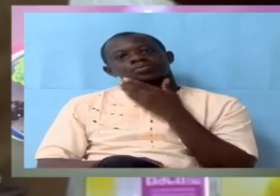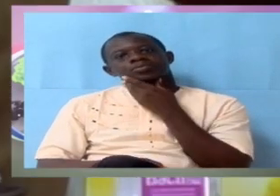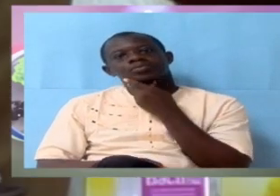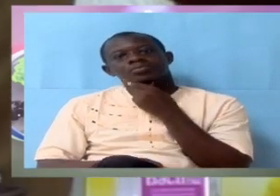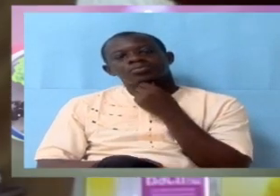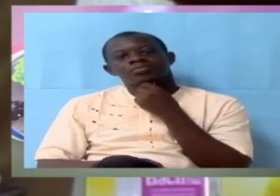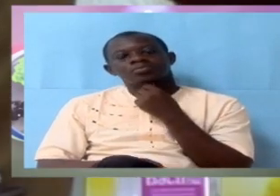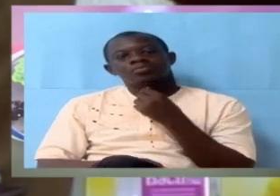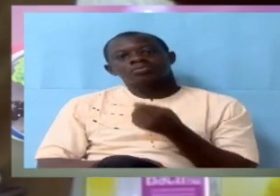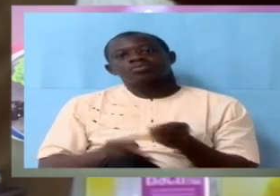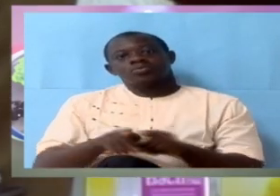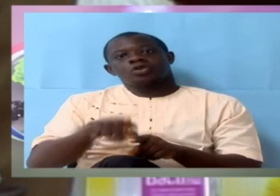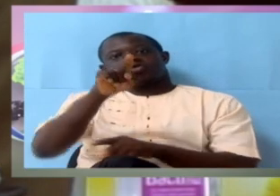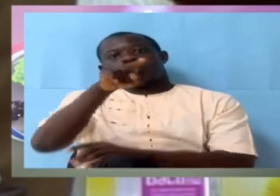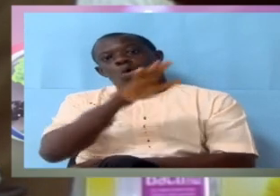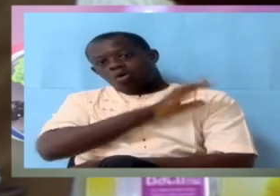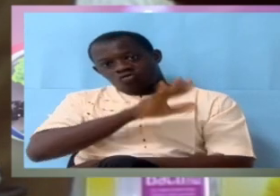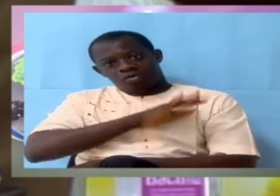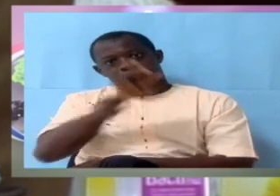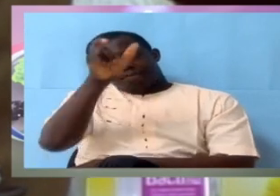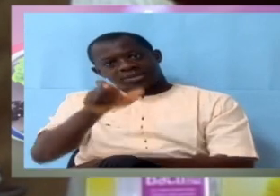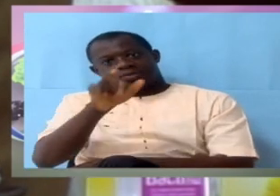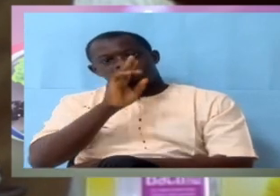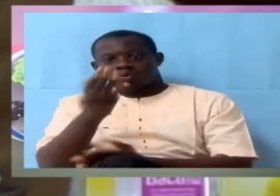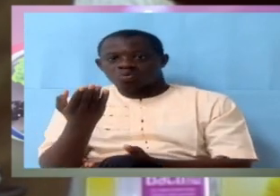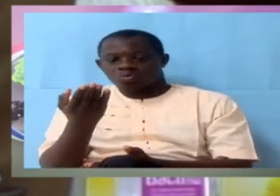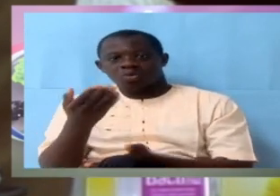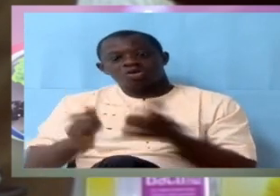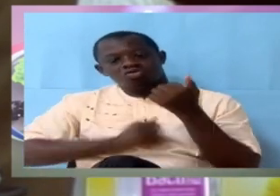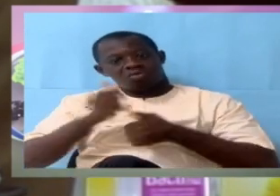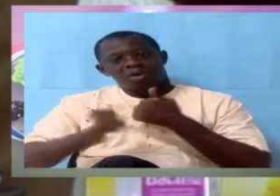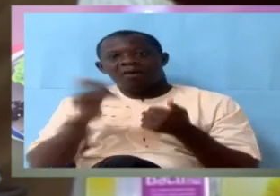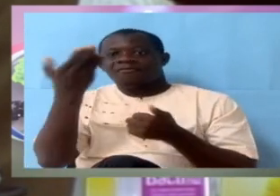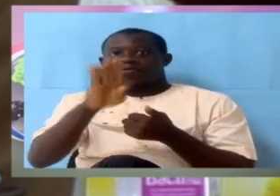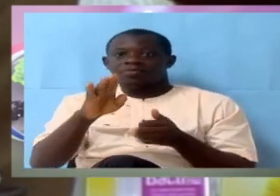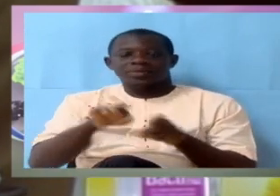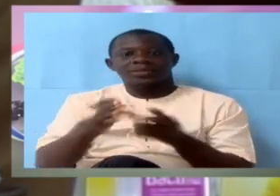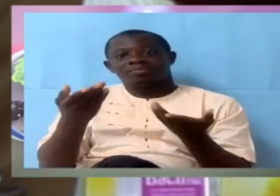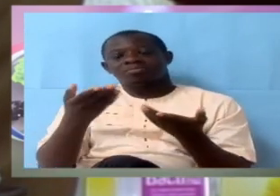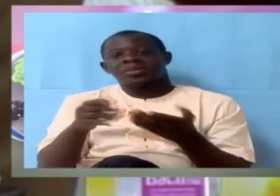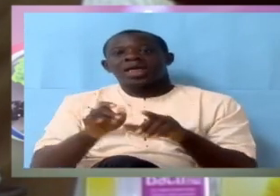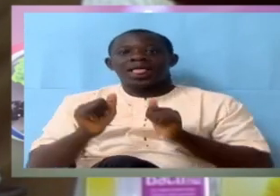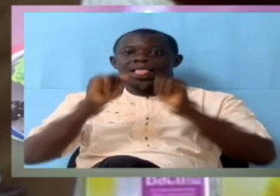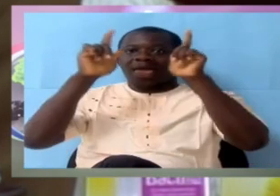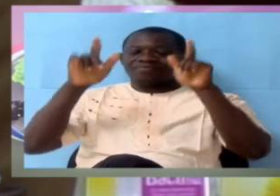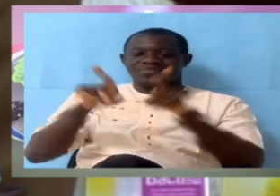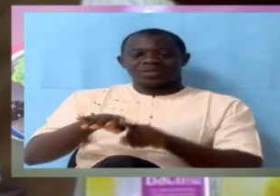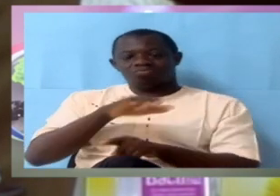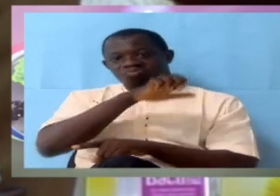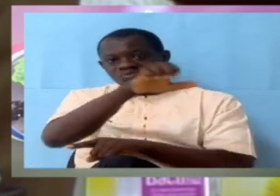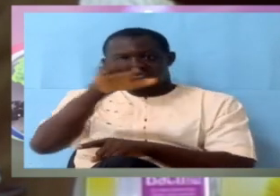were also a victim of lies and fraud perpetrated on you by